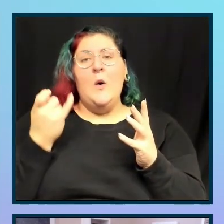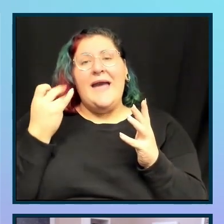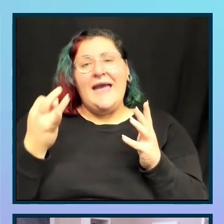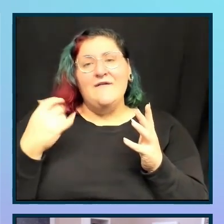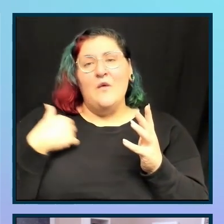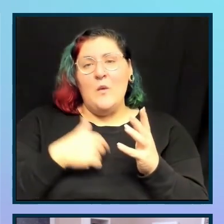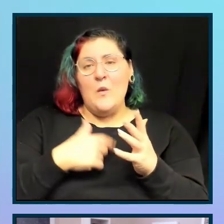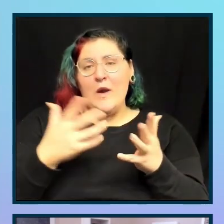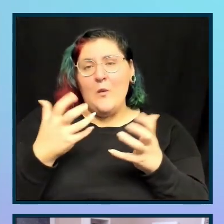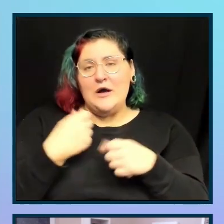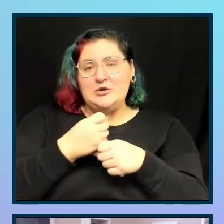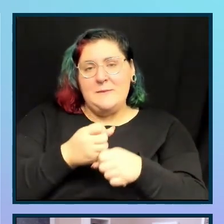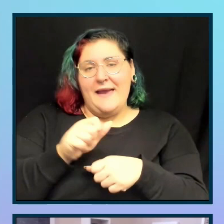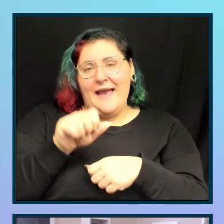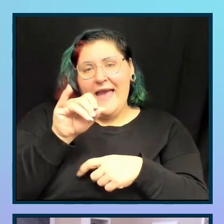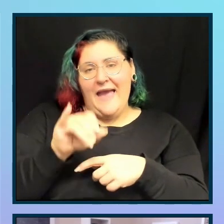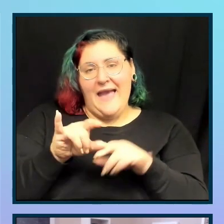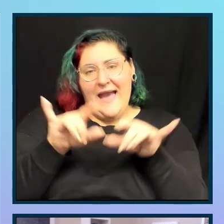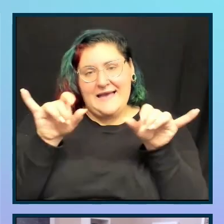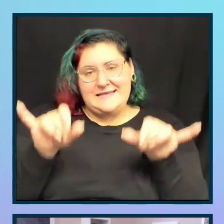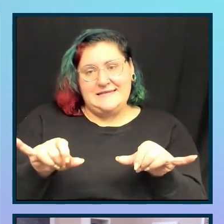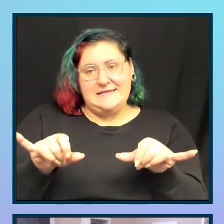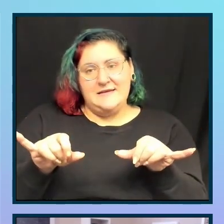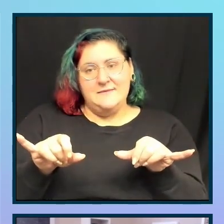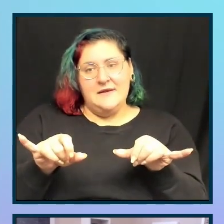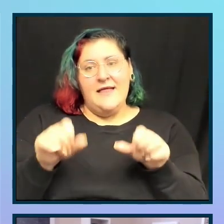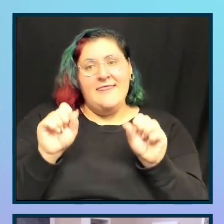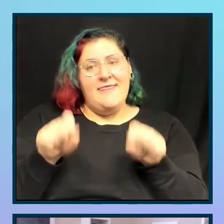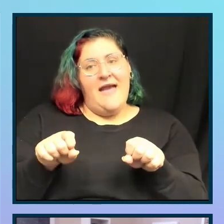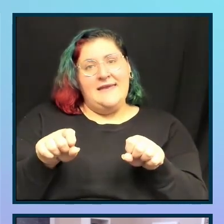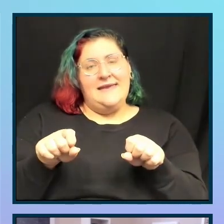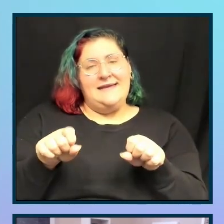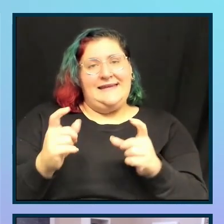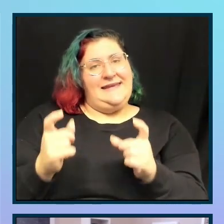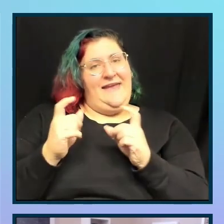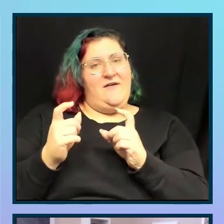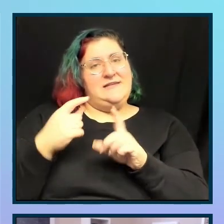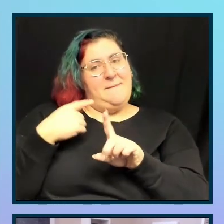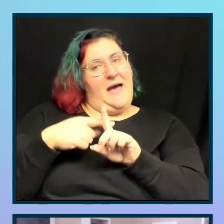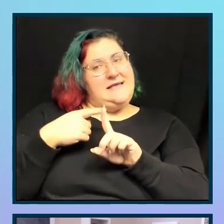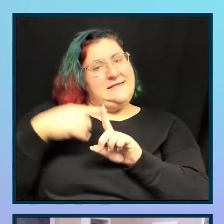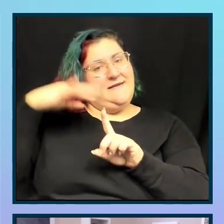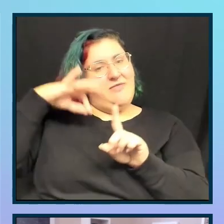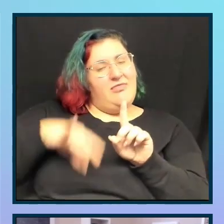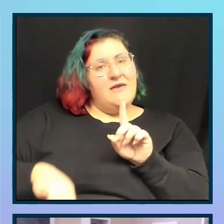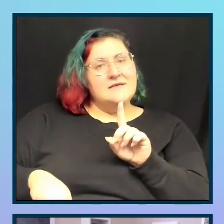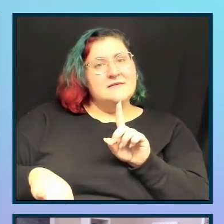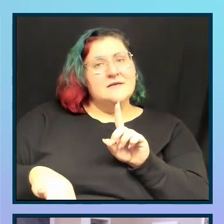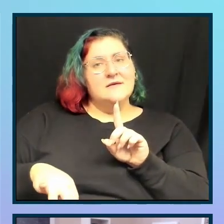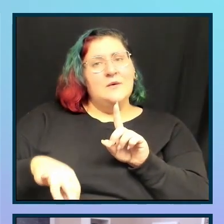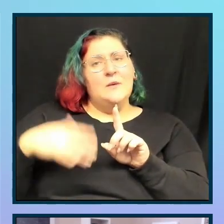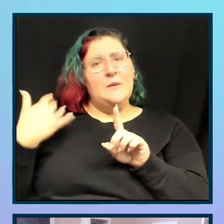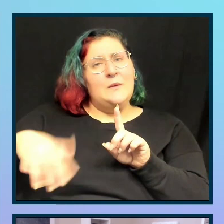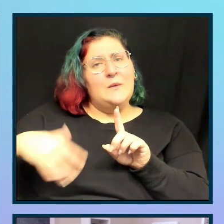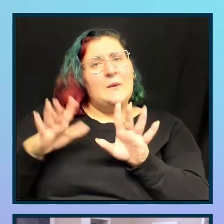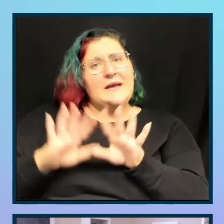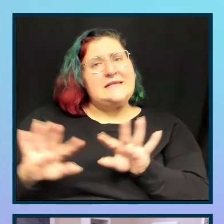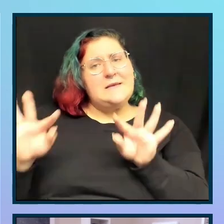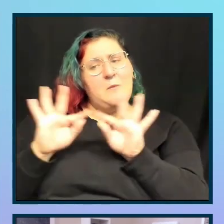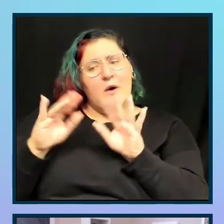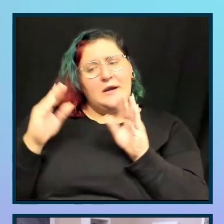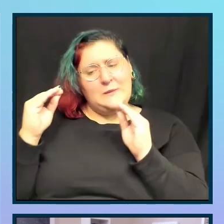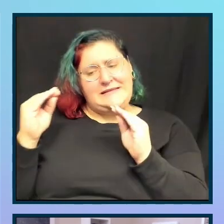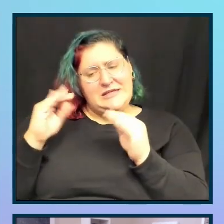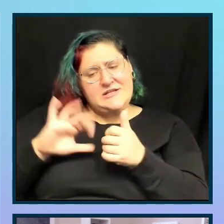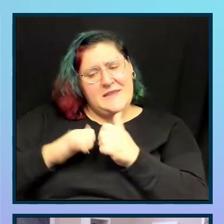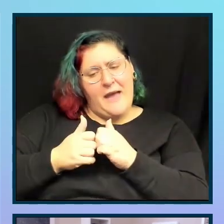that are suitable for giving us these positive wins, it is really important that we are training them on the data that